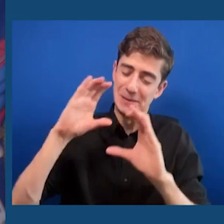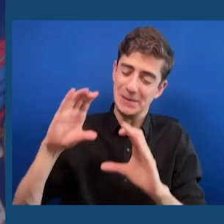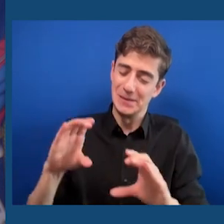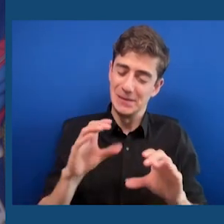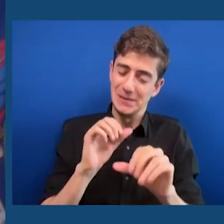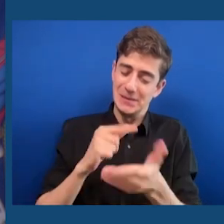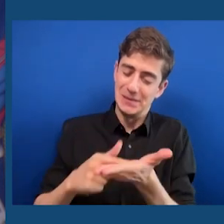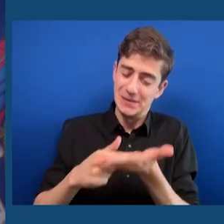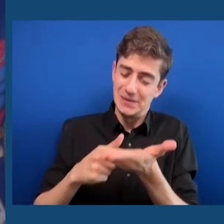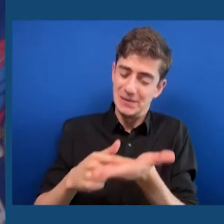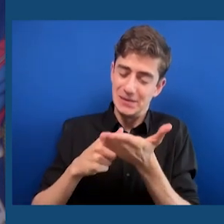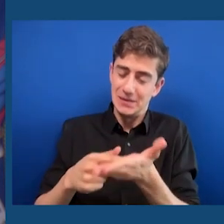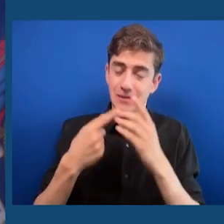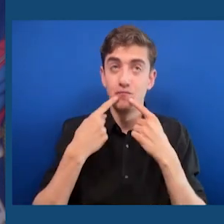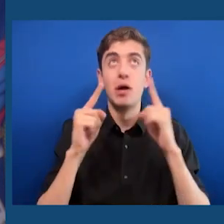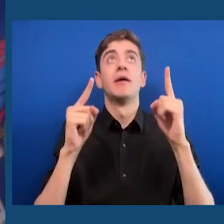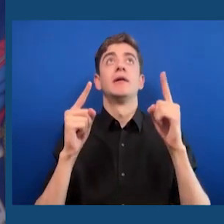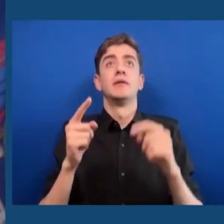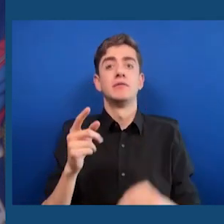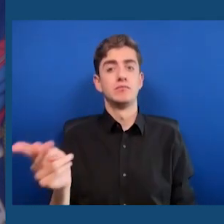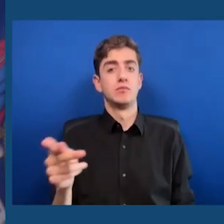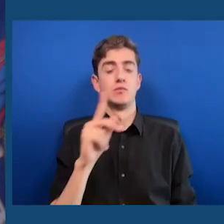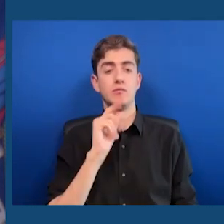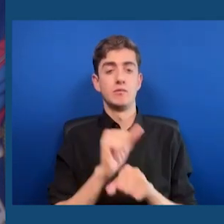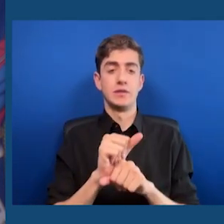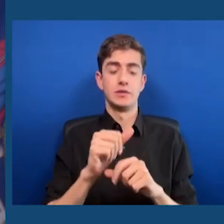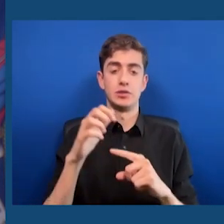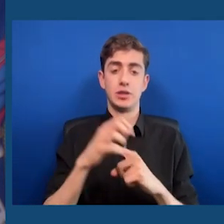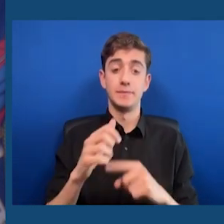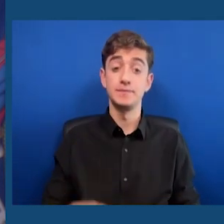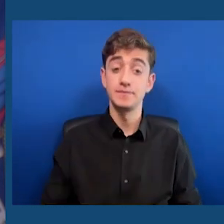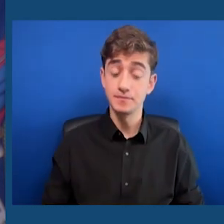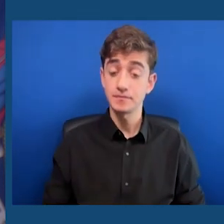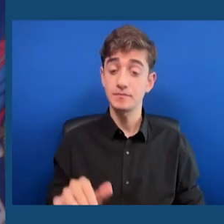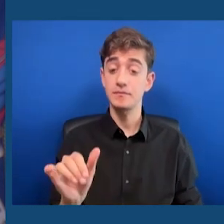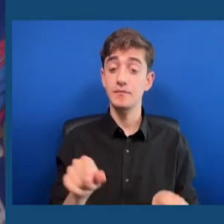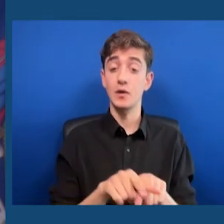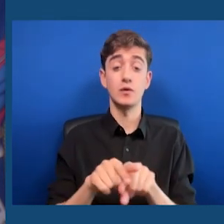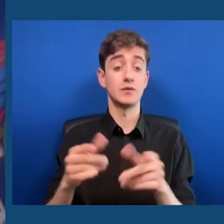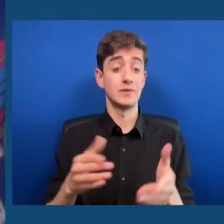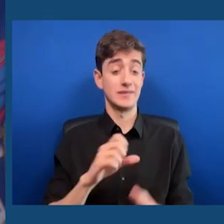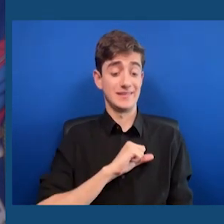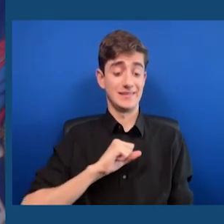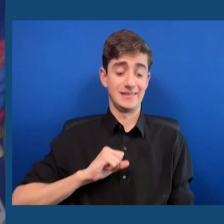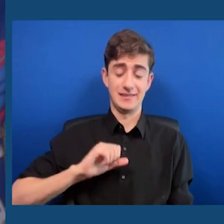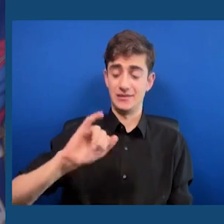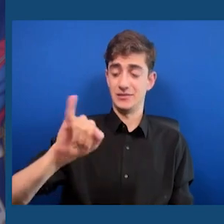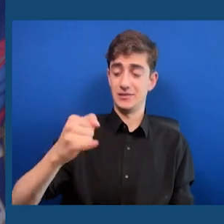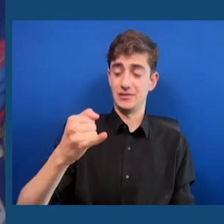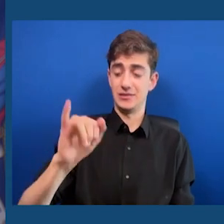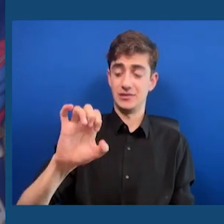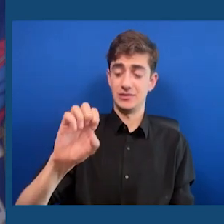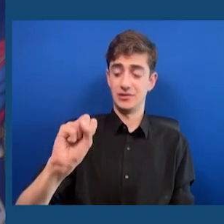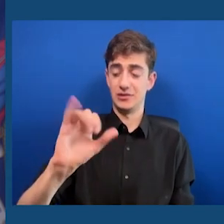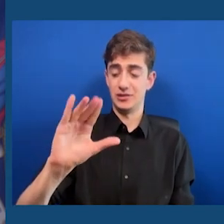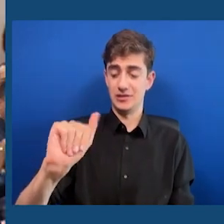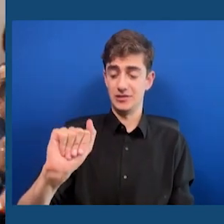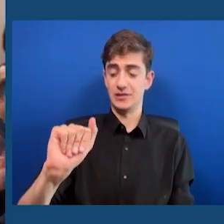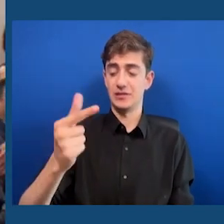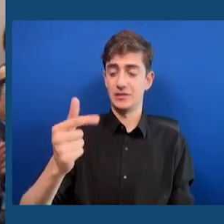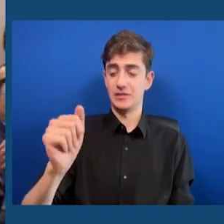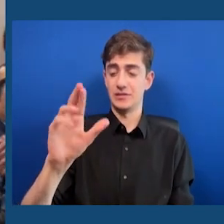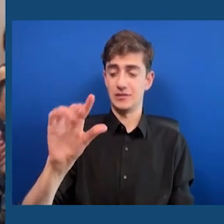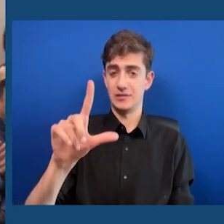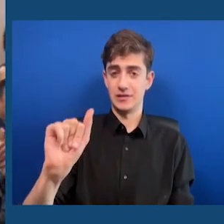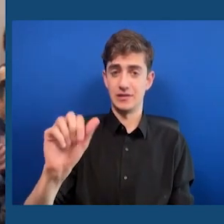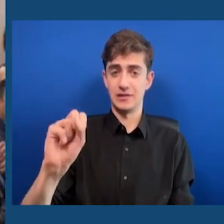real champions in our legislature. Senator Jessica Scarcella Spanton, thank you. Stand up and take a bow because this is...